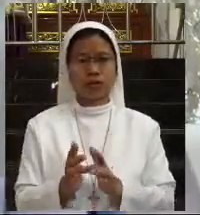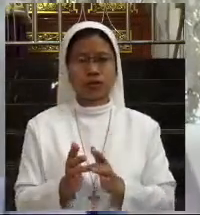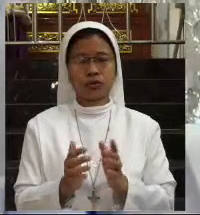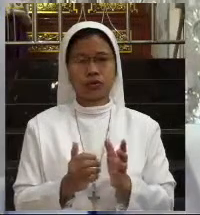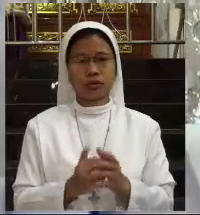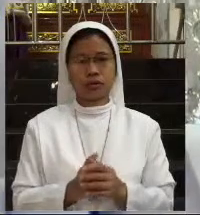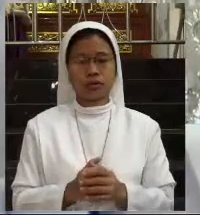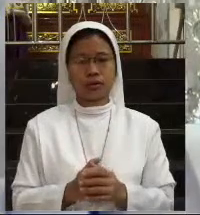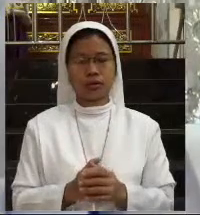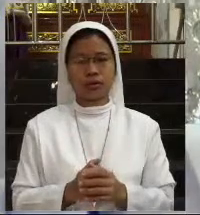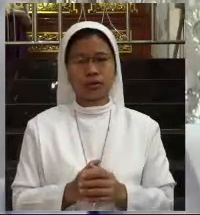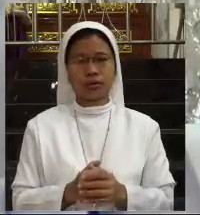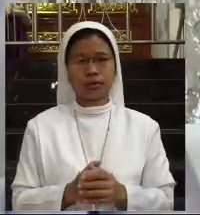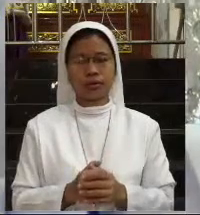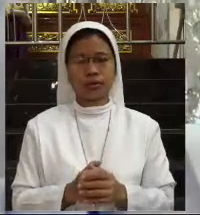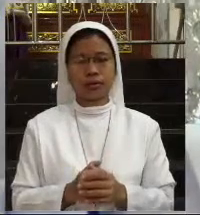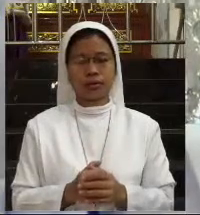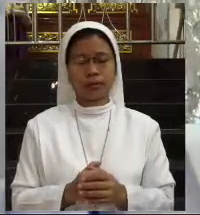of me."